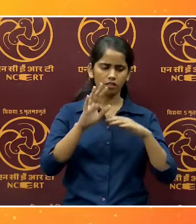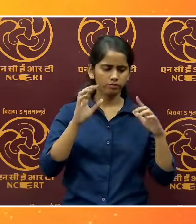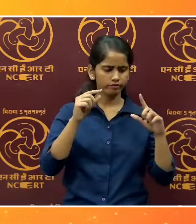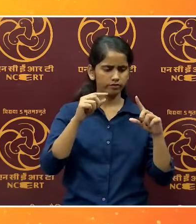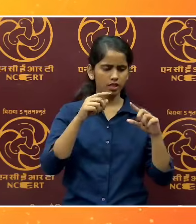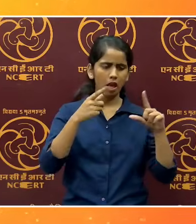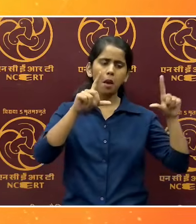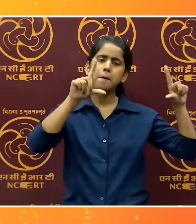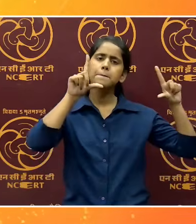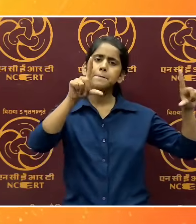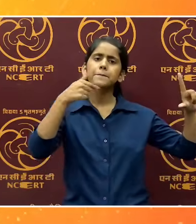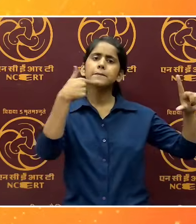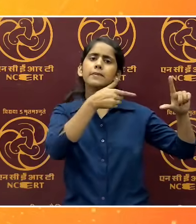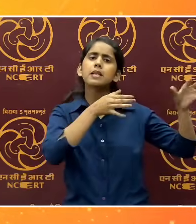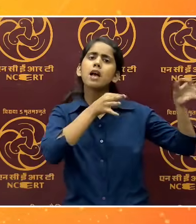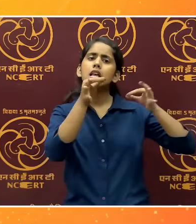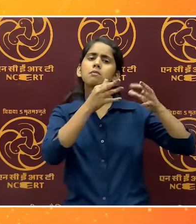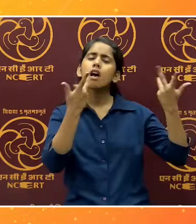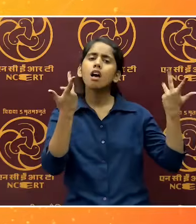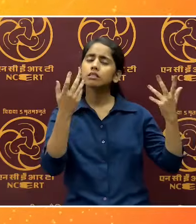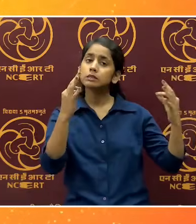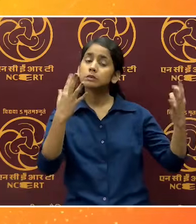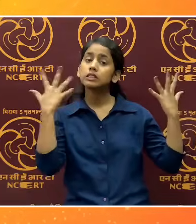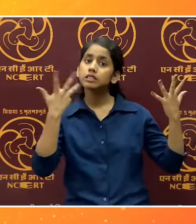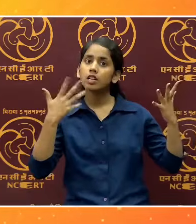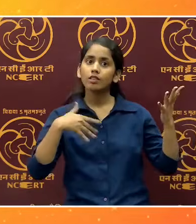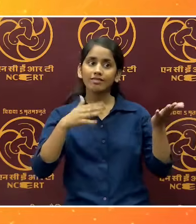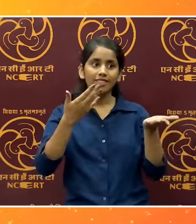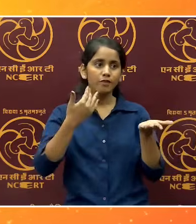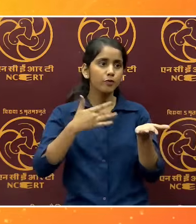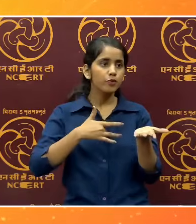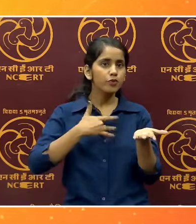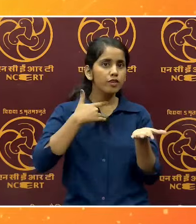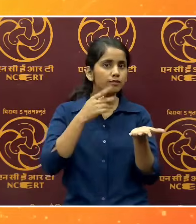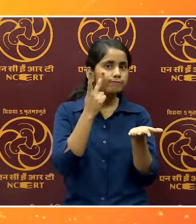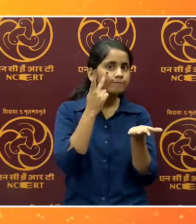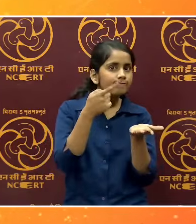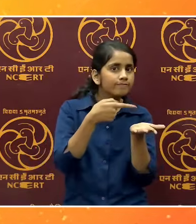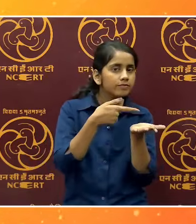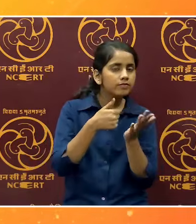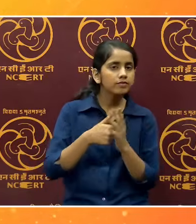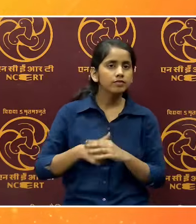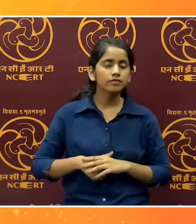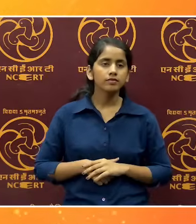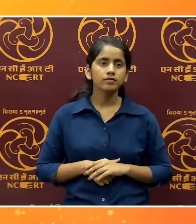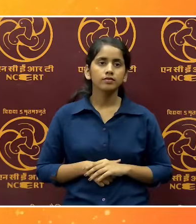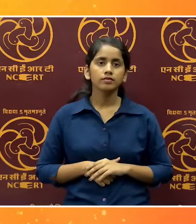this picture, ma'am? You just feel and then let me know. Okay.